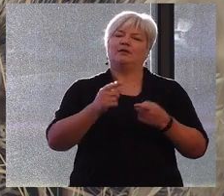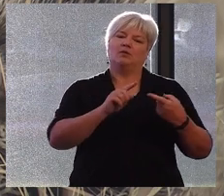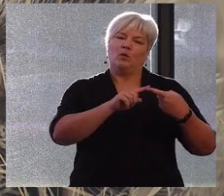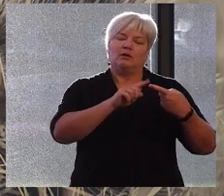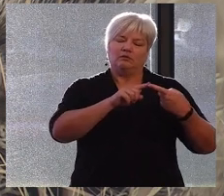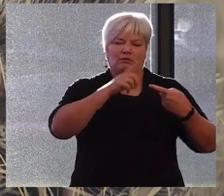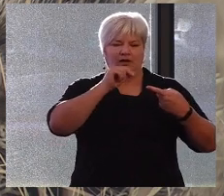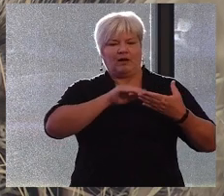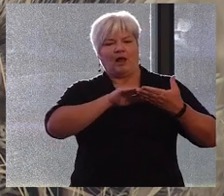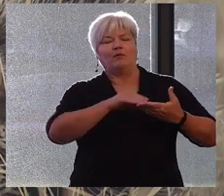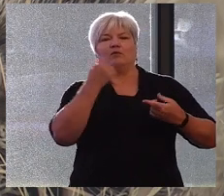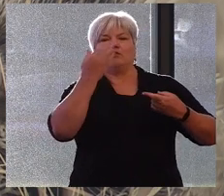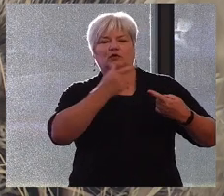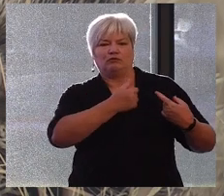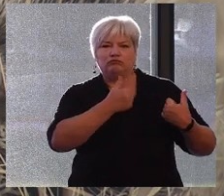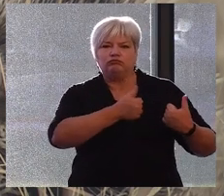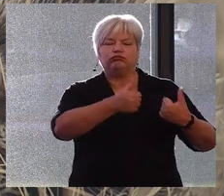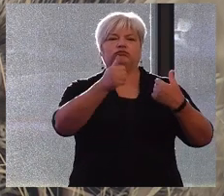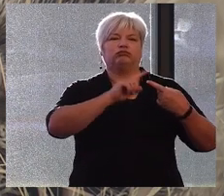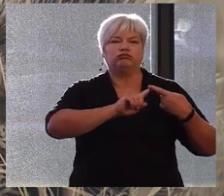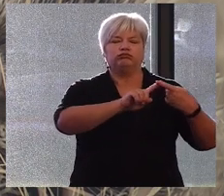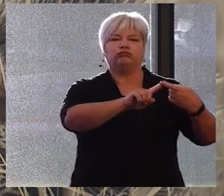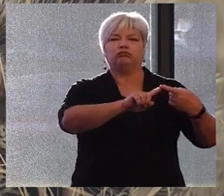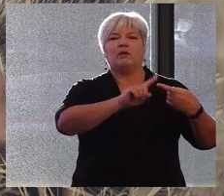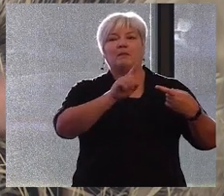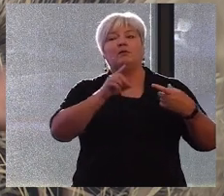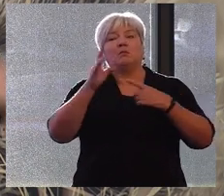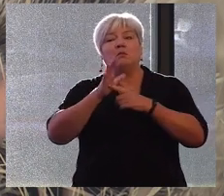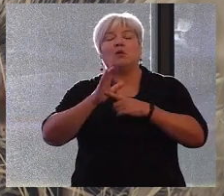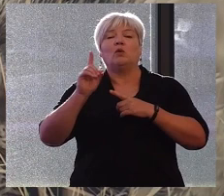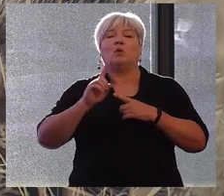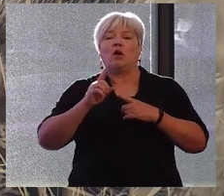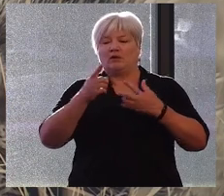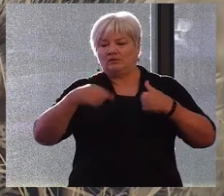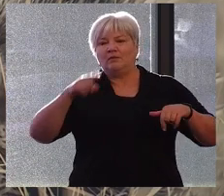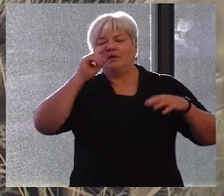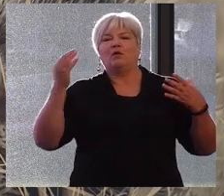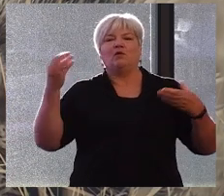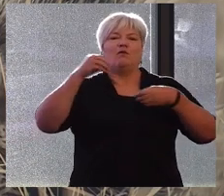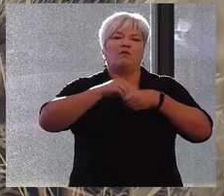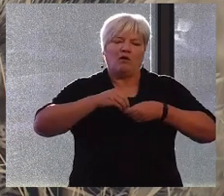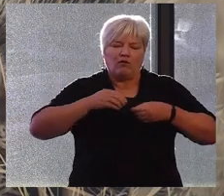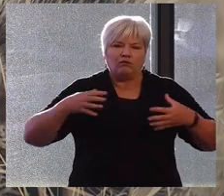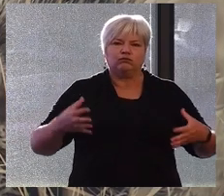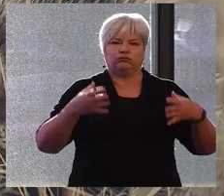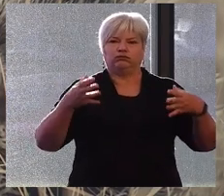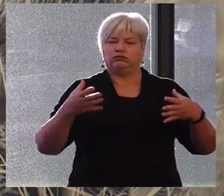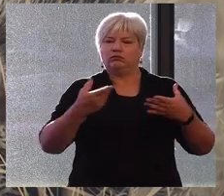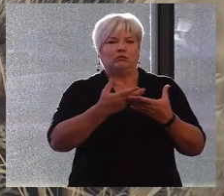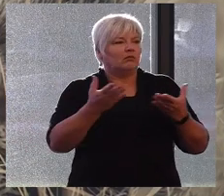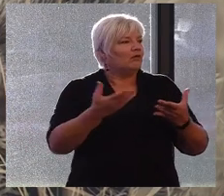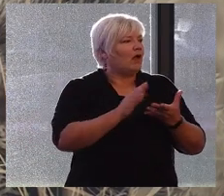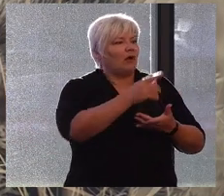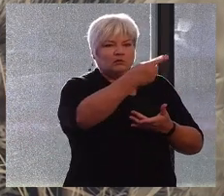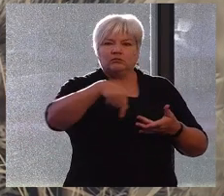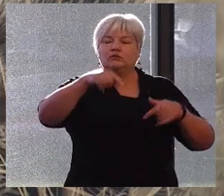future. The key ingredient, frankly, is the movement. And the movement is, much of the movement is represented in this room through people like